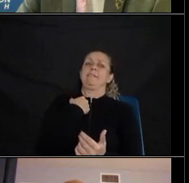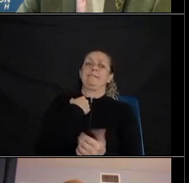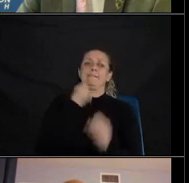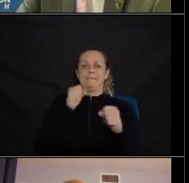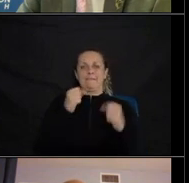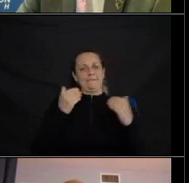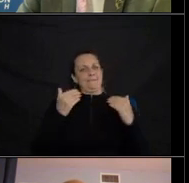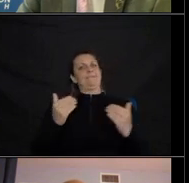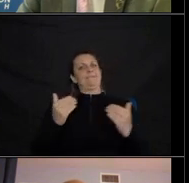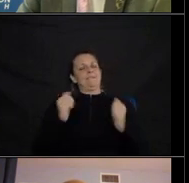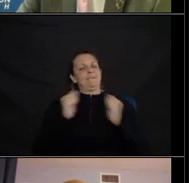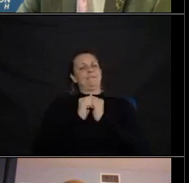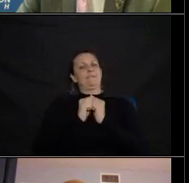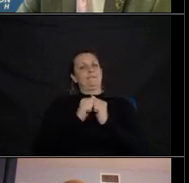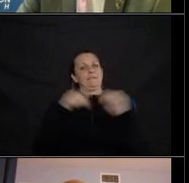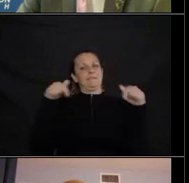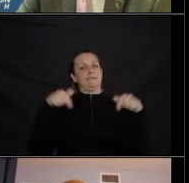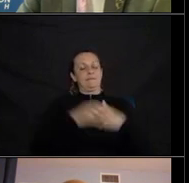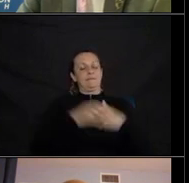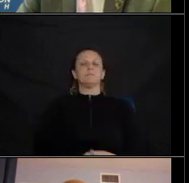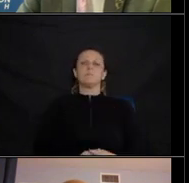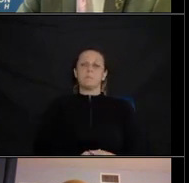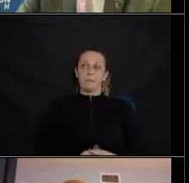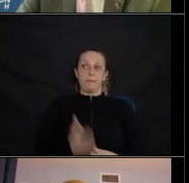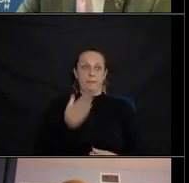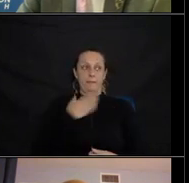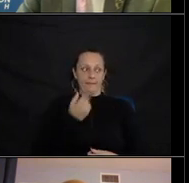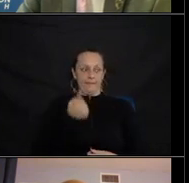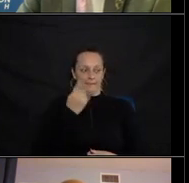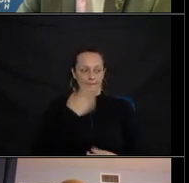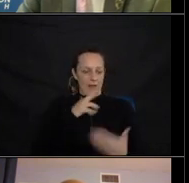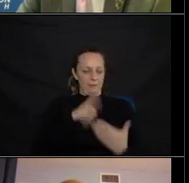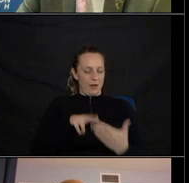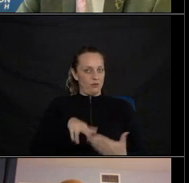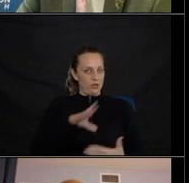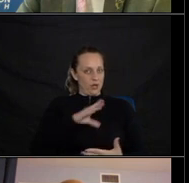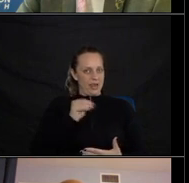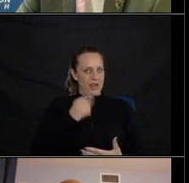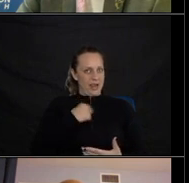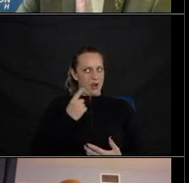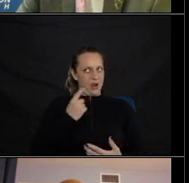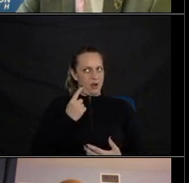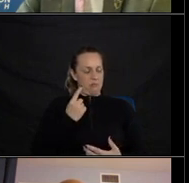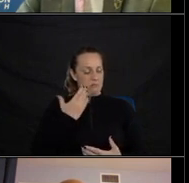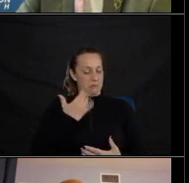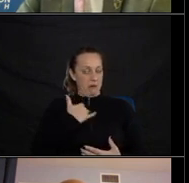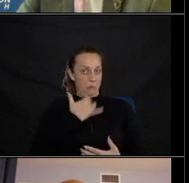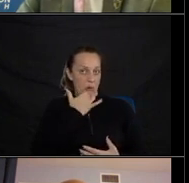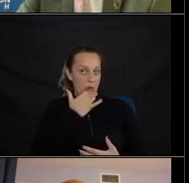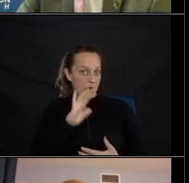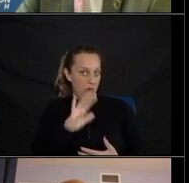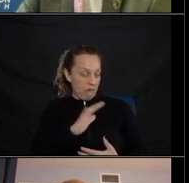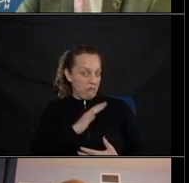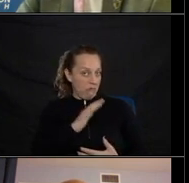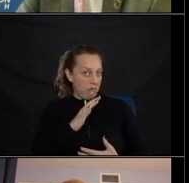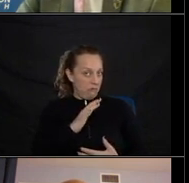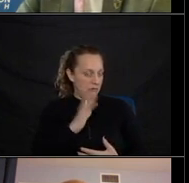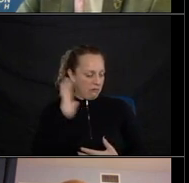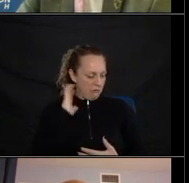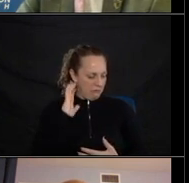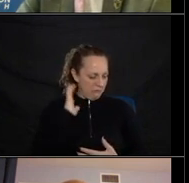can go forward with this. As my understanding, I did my research, and correct me if I'm wrong, it was back